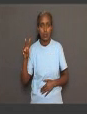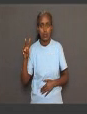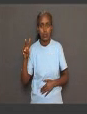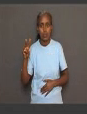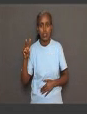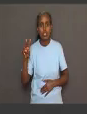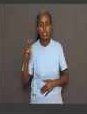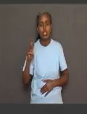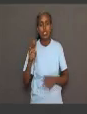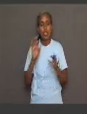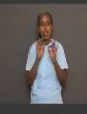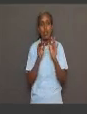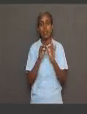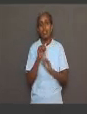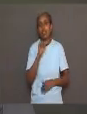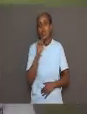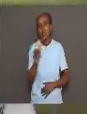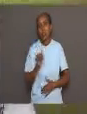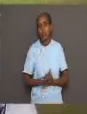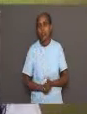is undefined.